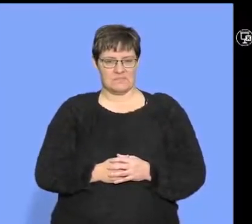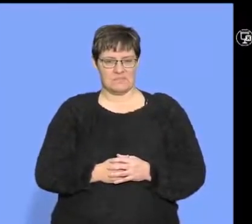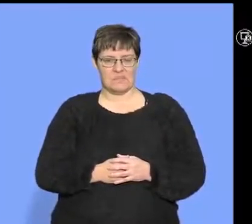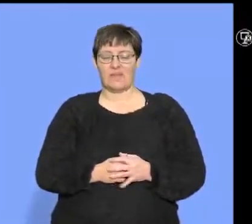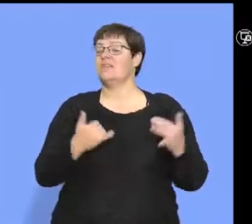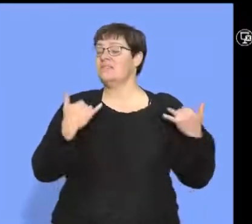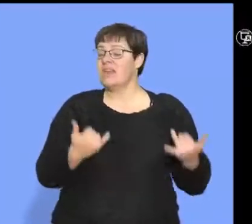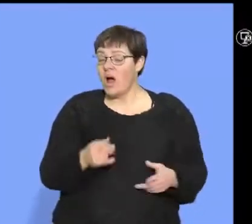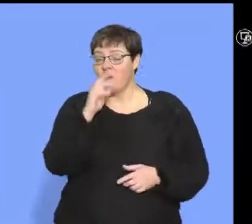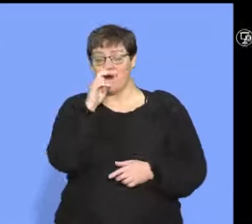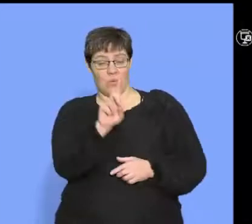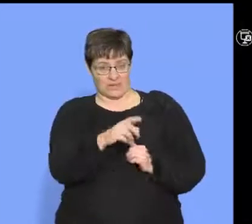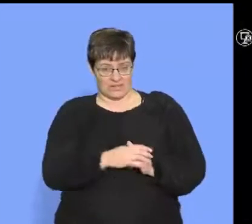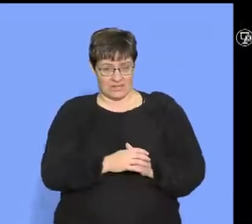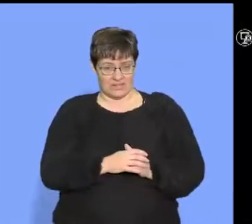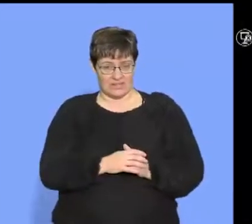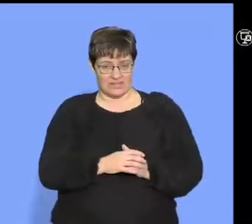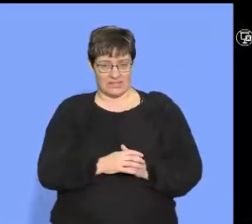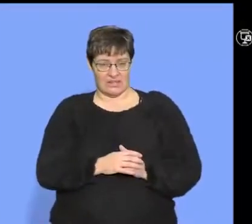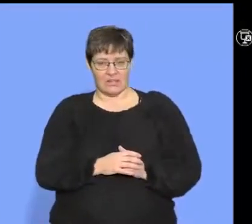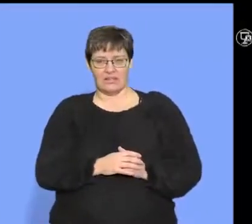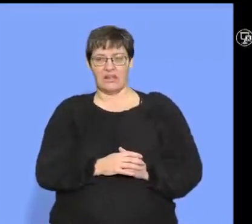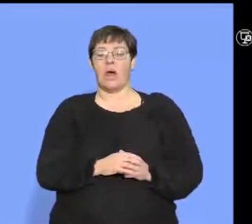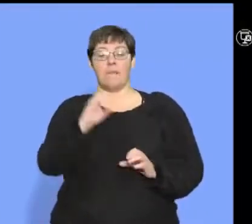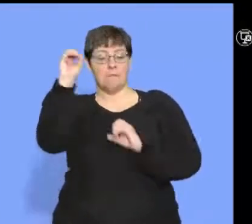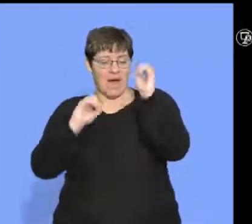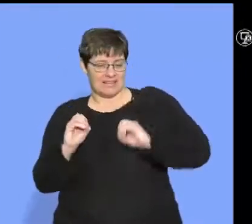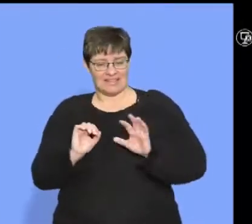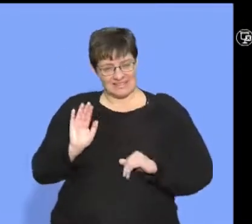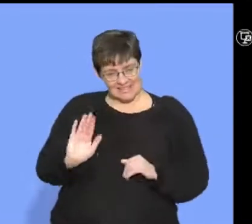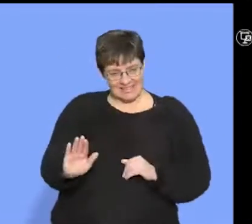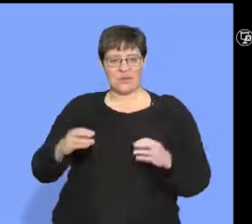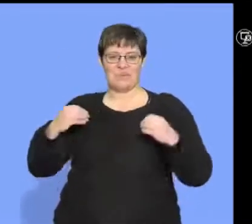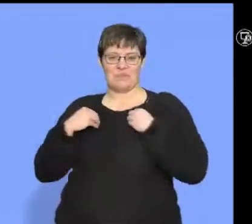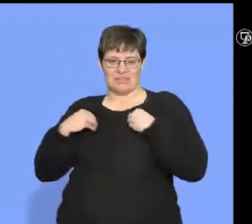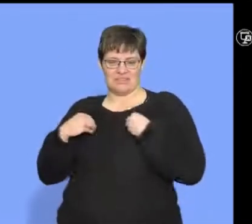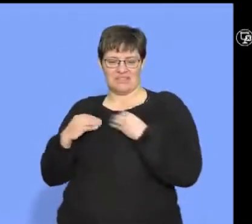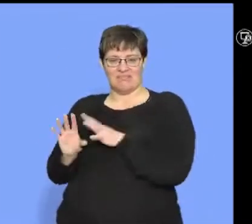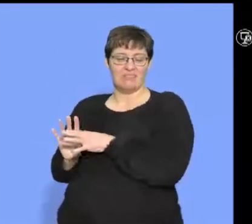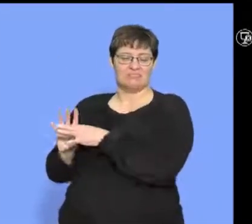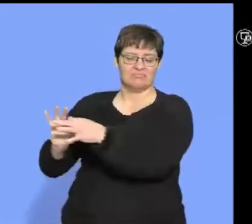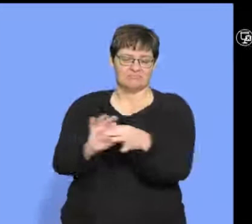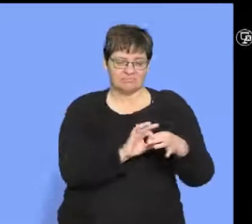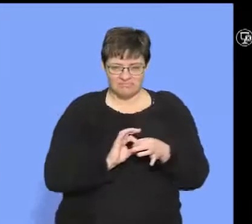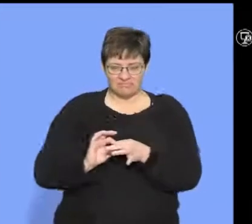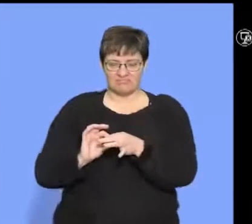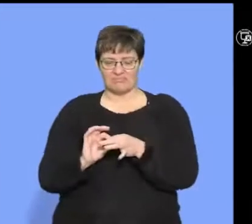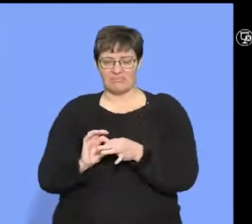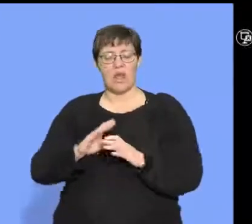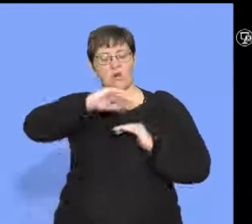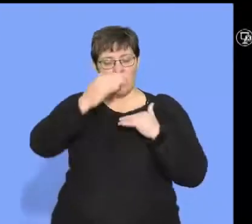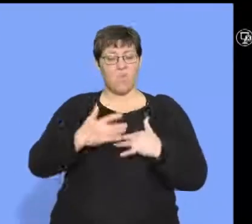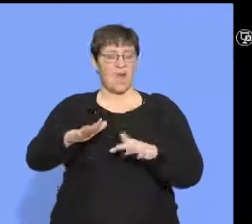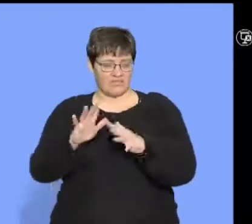Now let's have a look at some of the properties of particles and try and relate them to the properties of waves